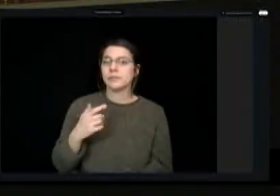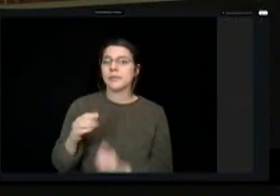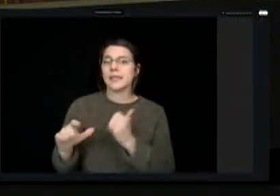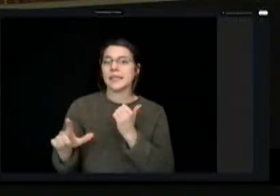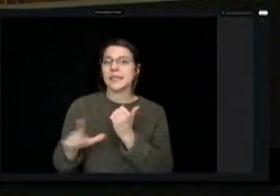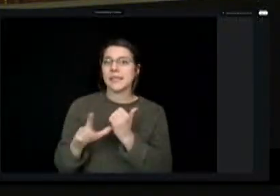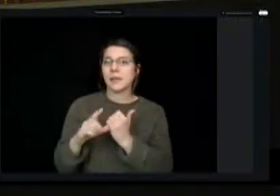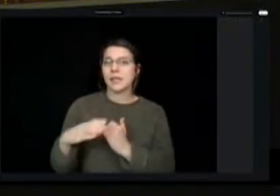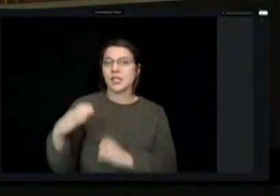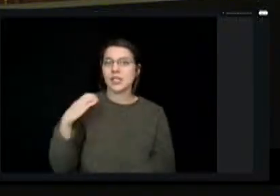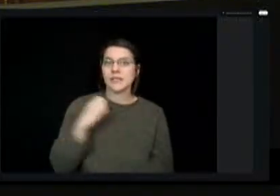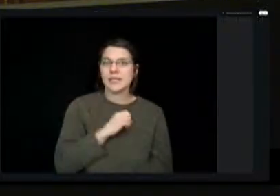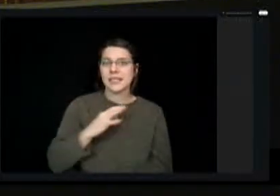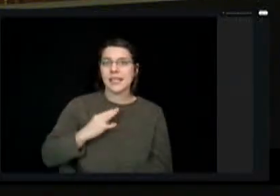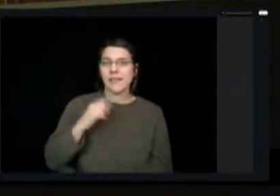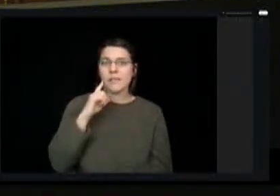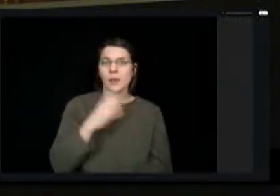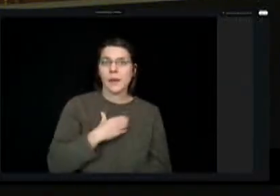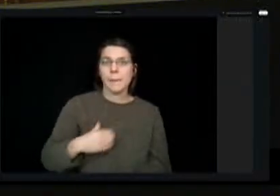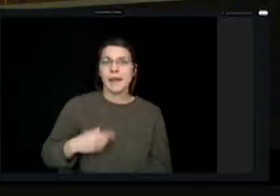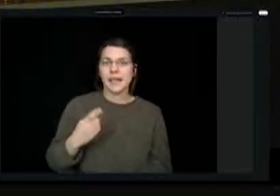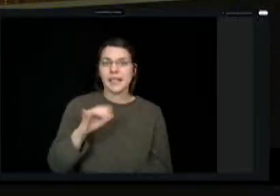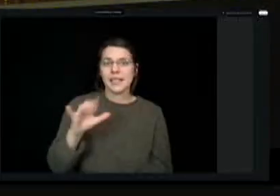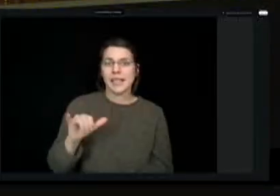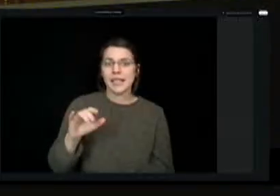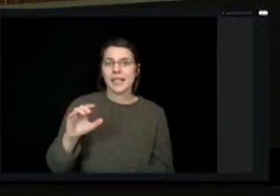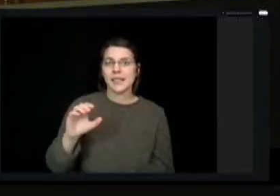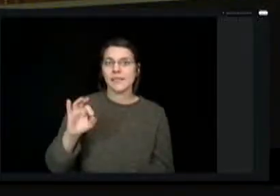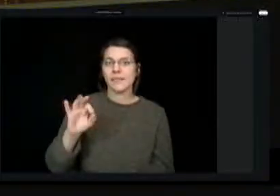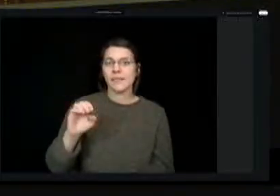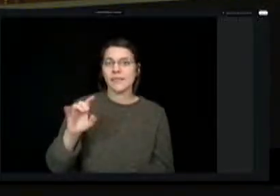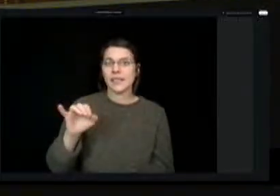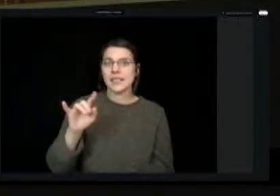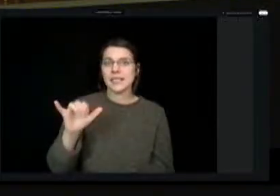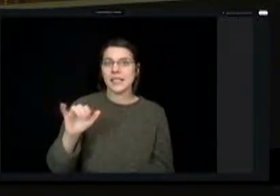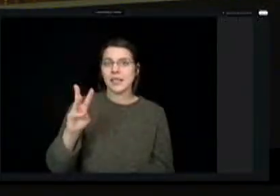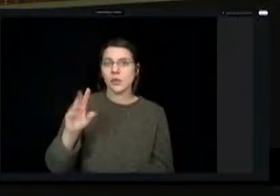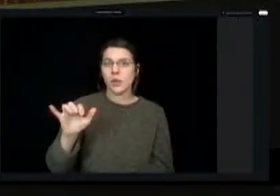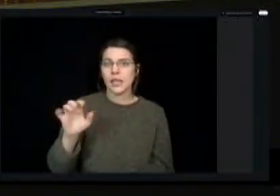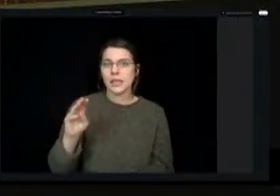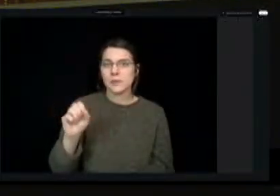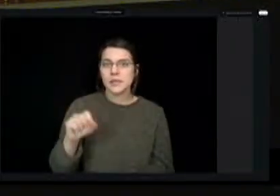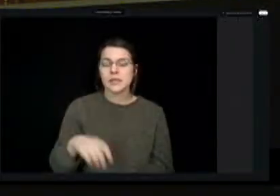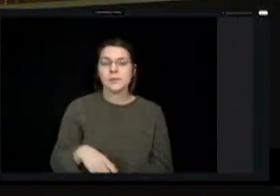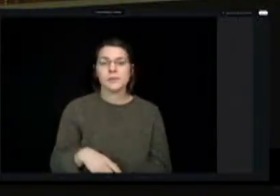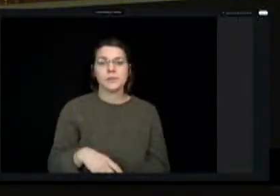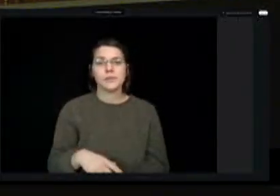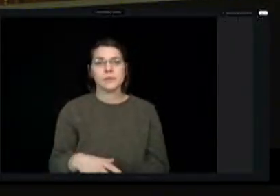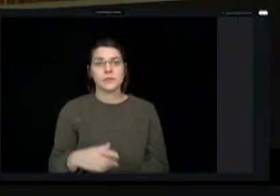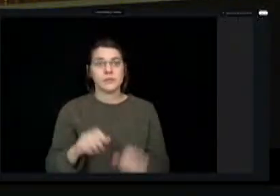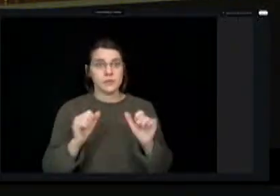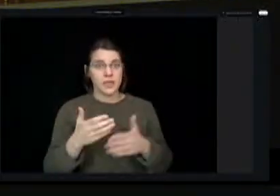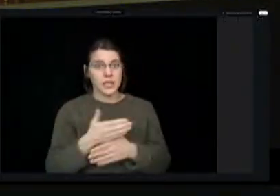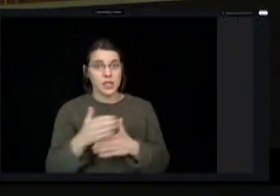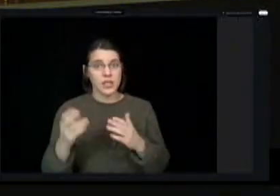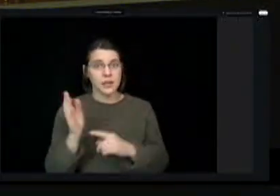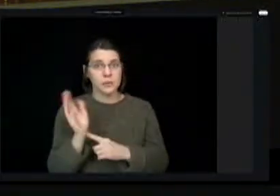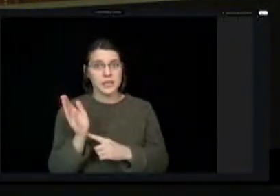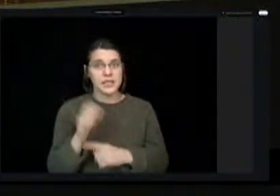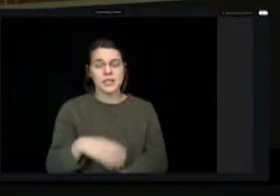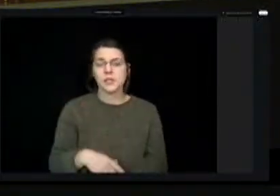today. All right. And Pete, am I good to now share the presentation? Yeah.